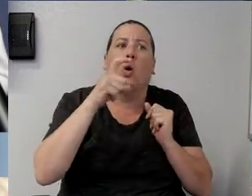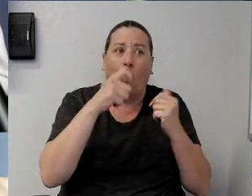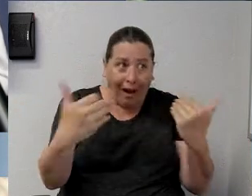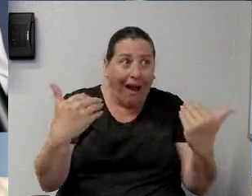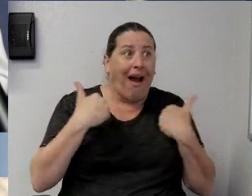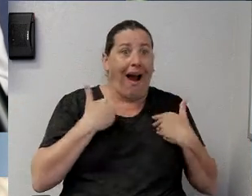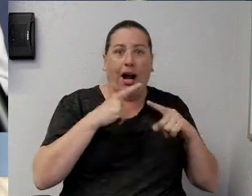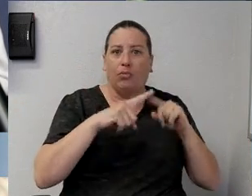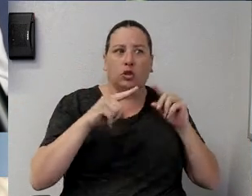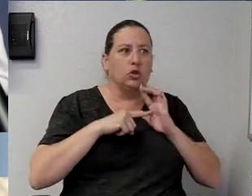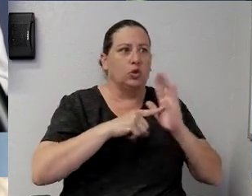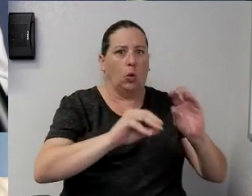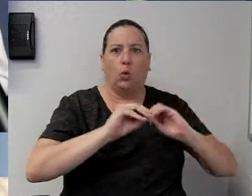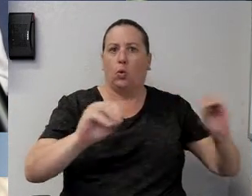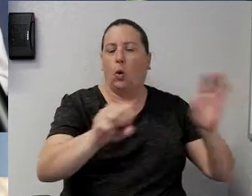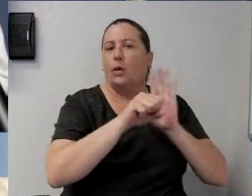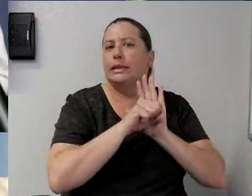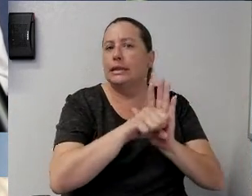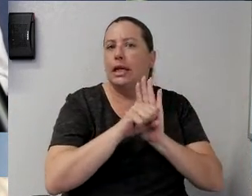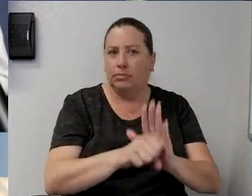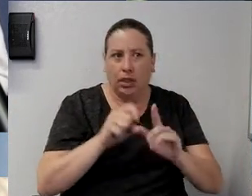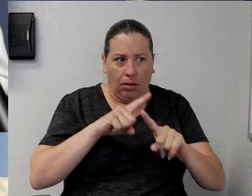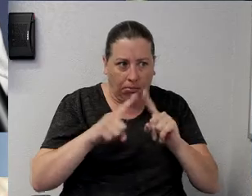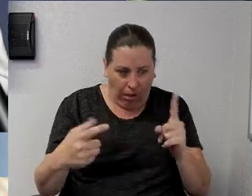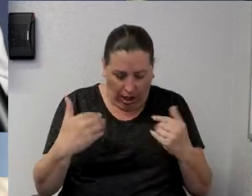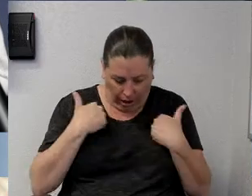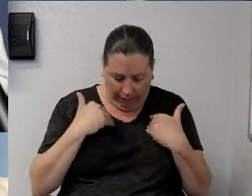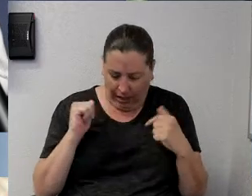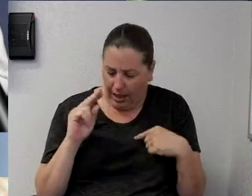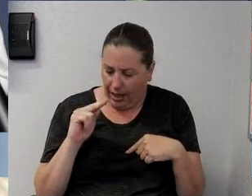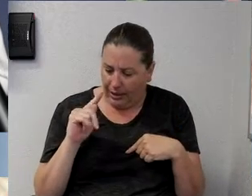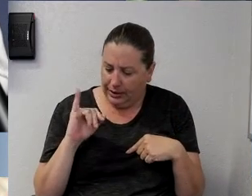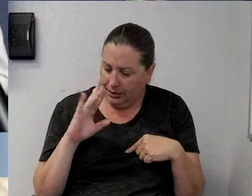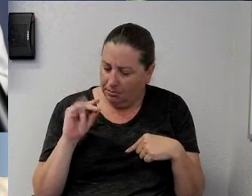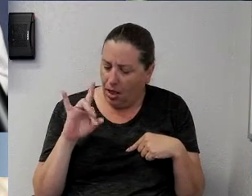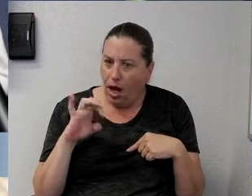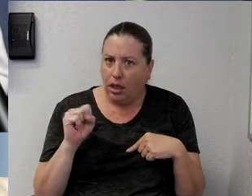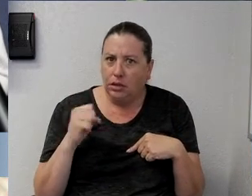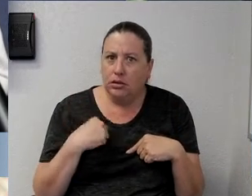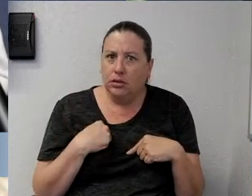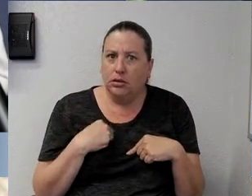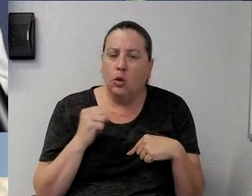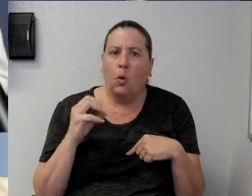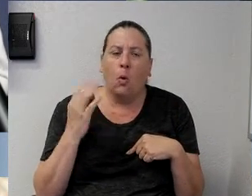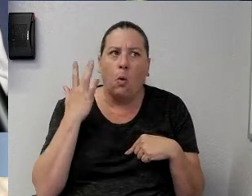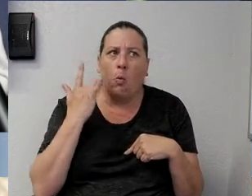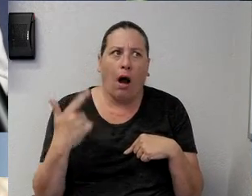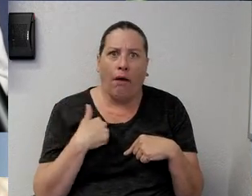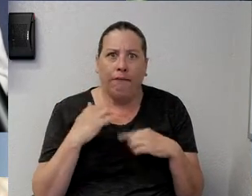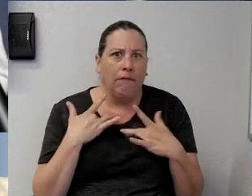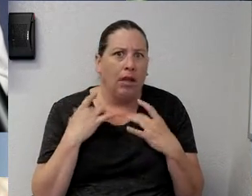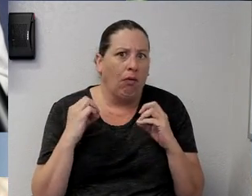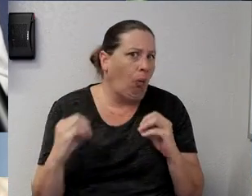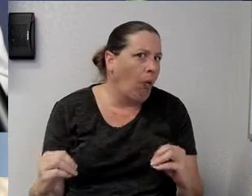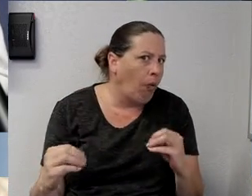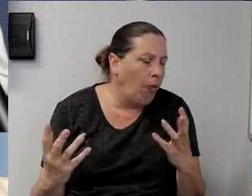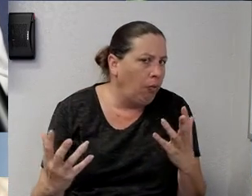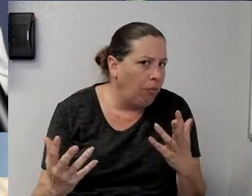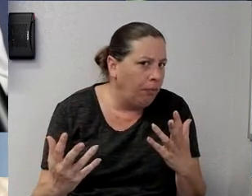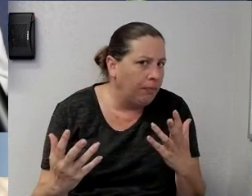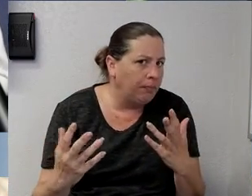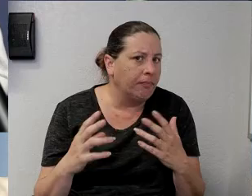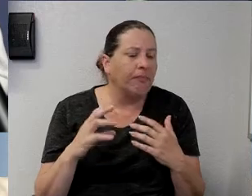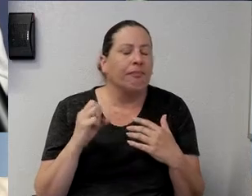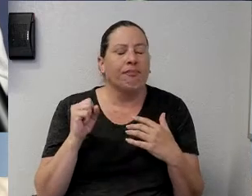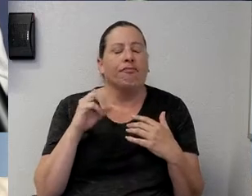up having the antibody present, that they had it, and why didn't they feel anything? So